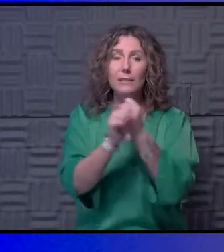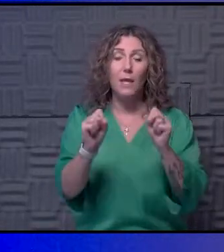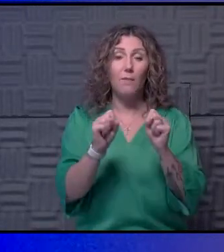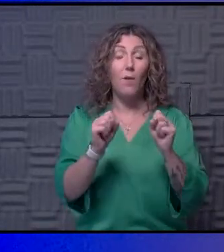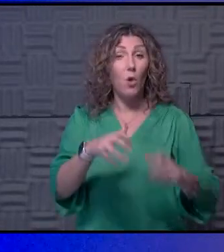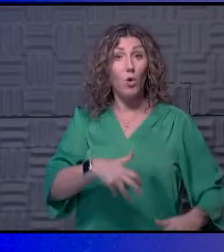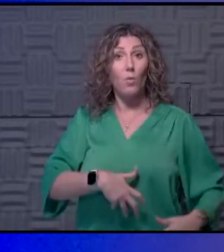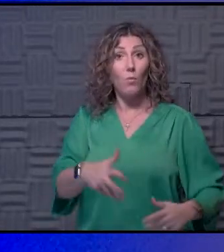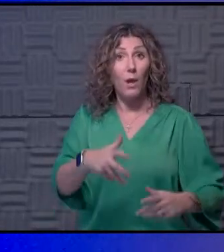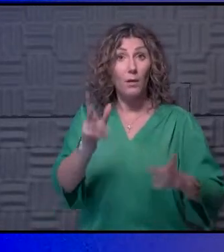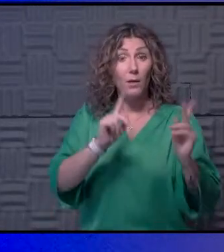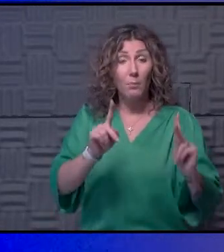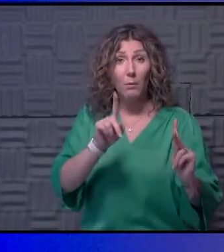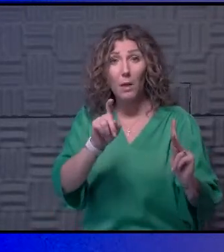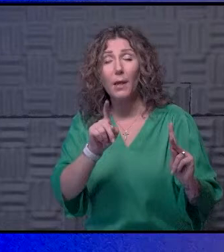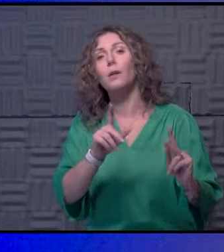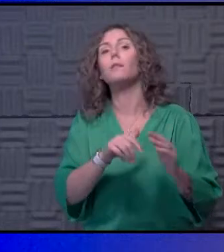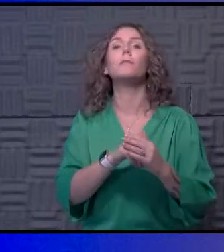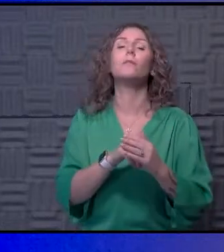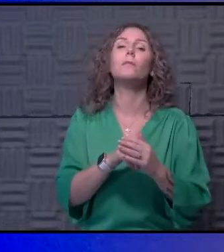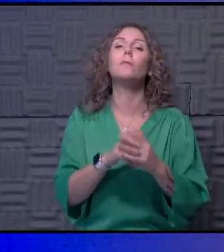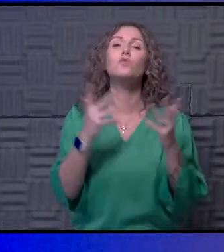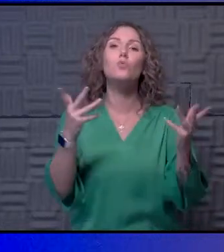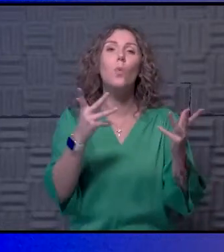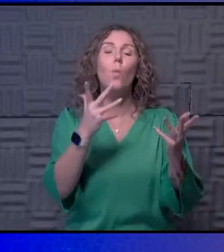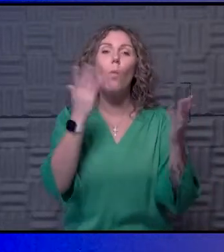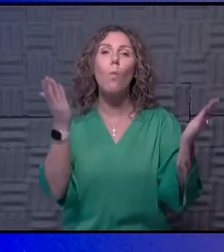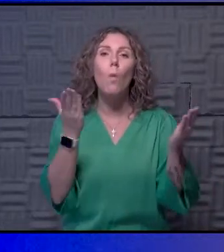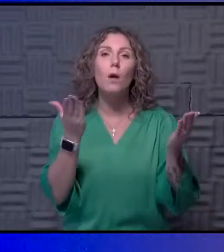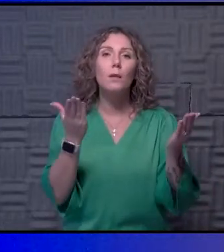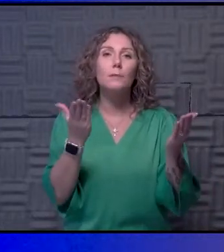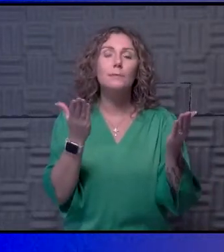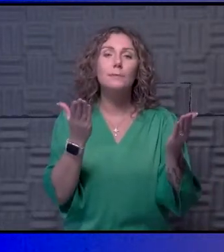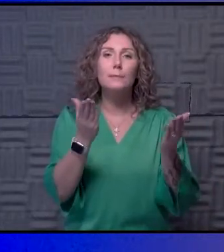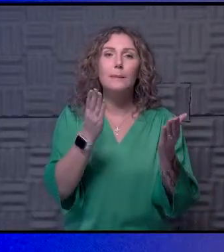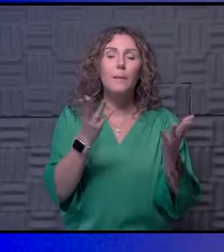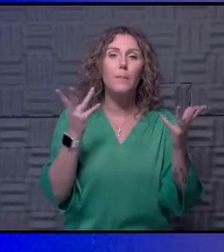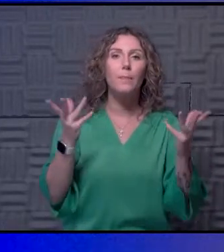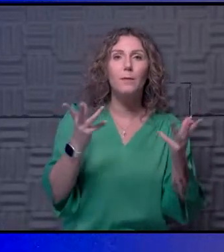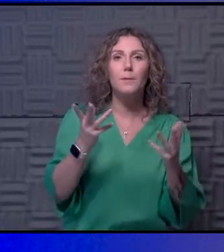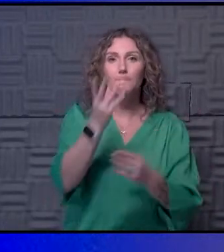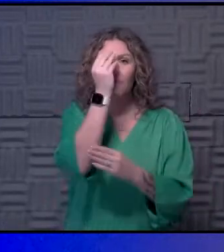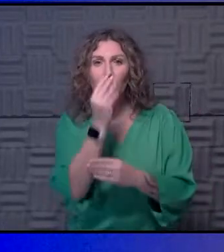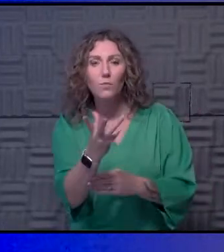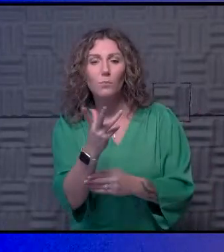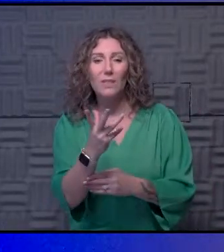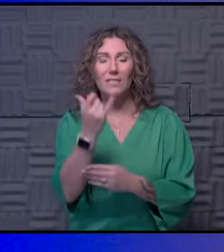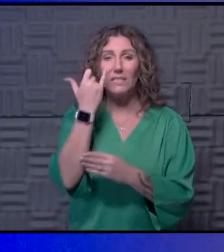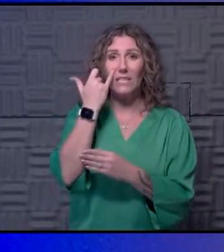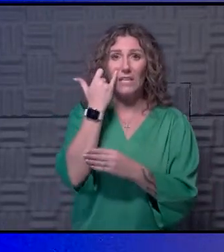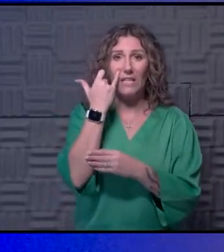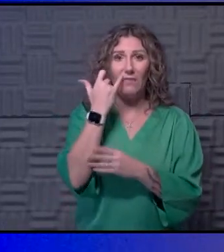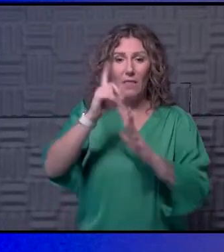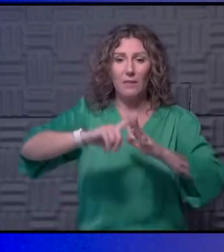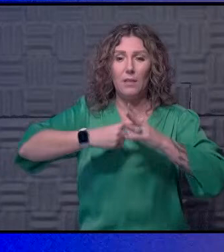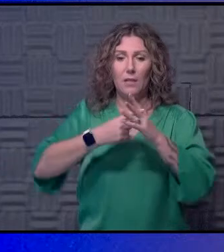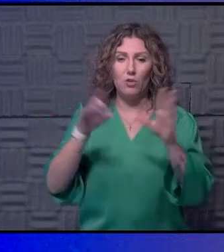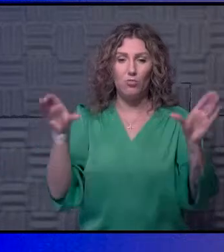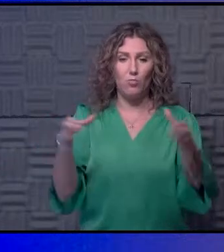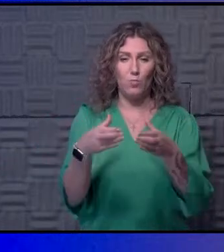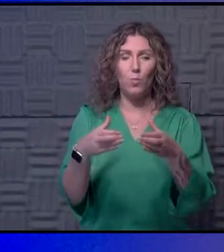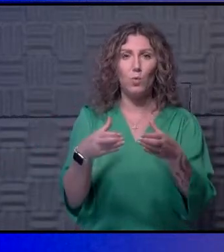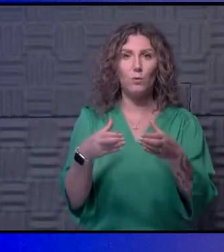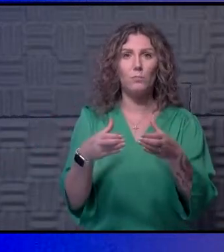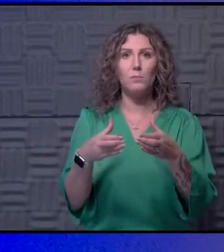now, the line of thinking and the direction is if you are in those initial groups that can get the